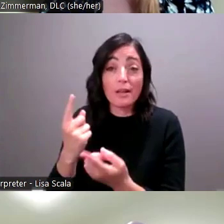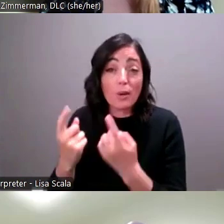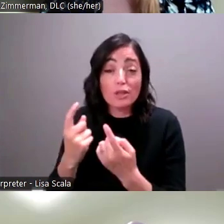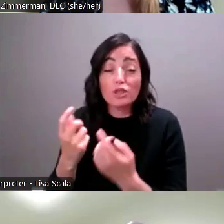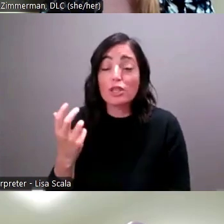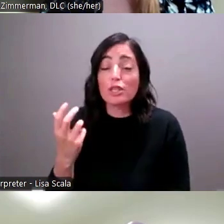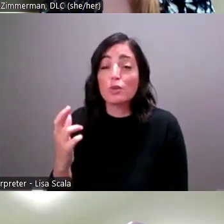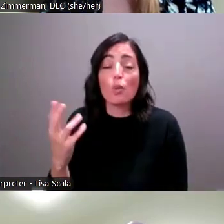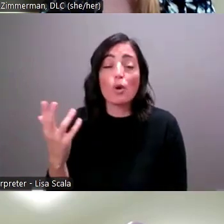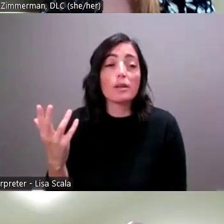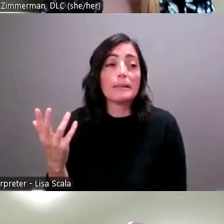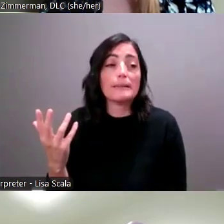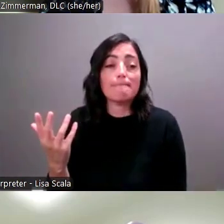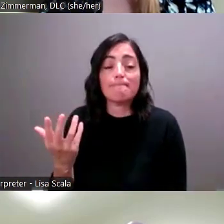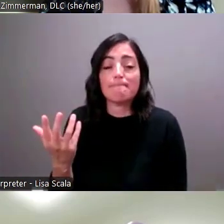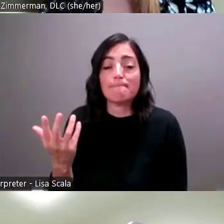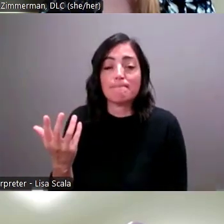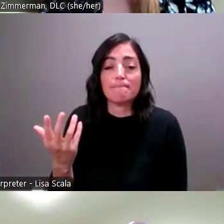or